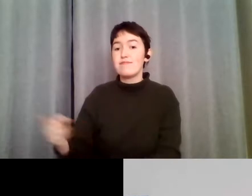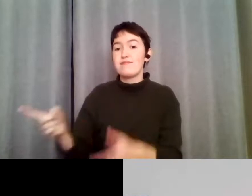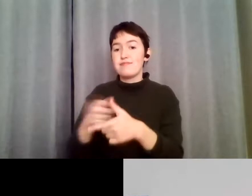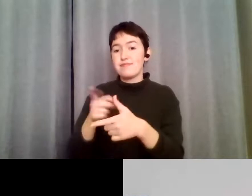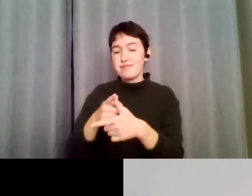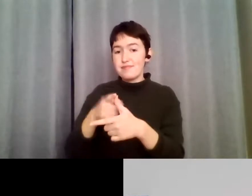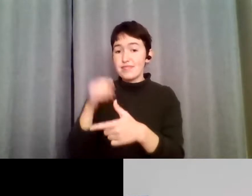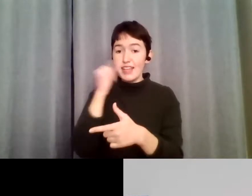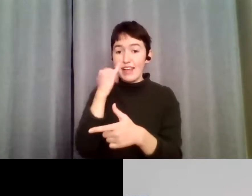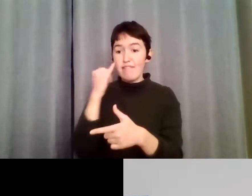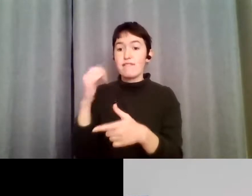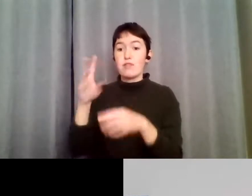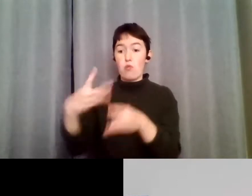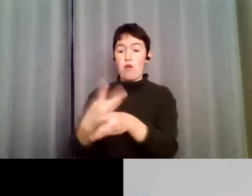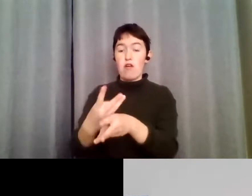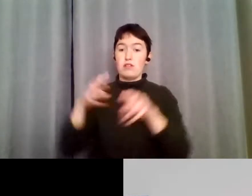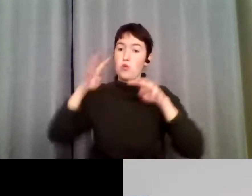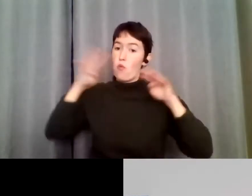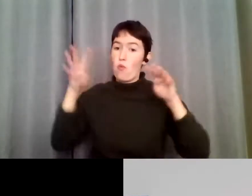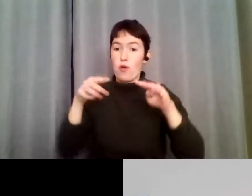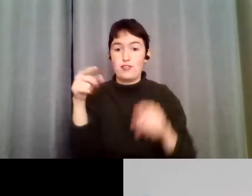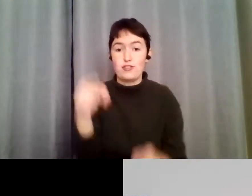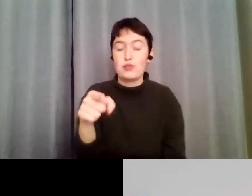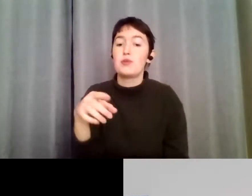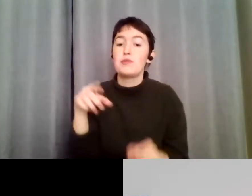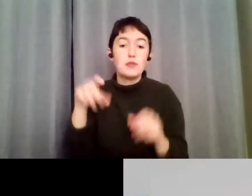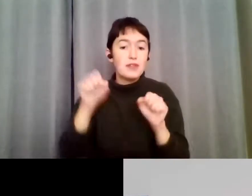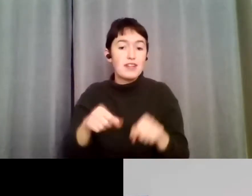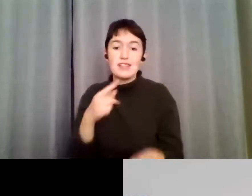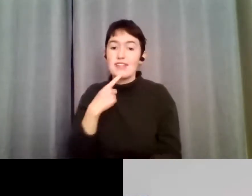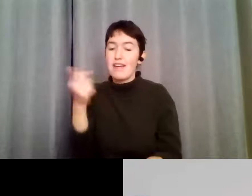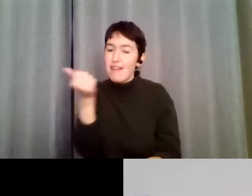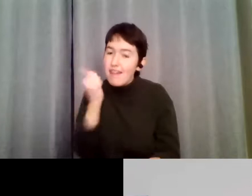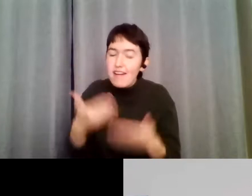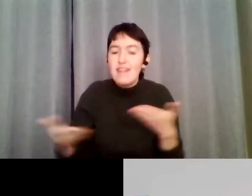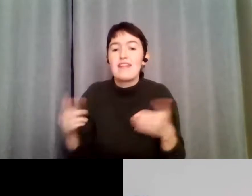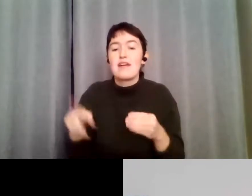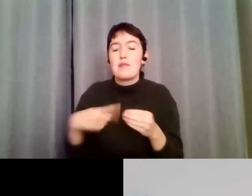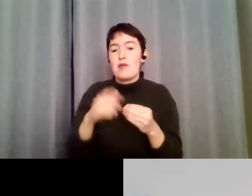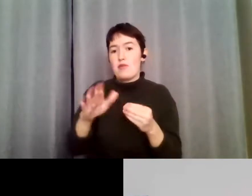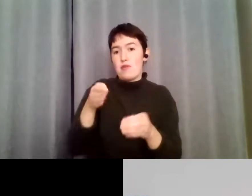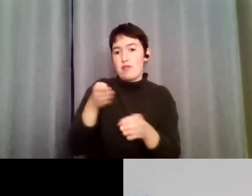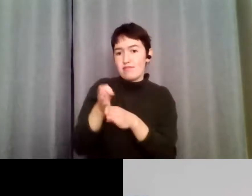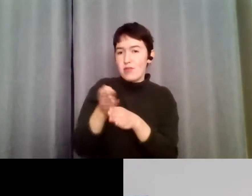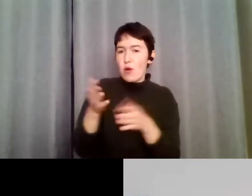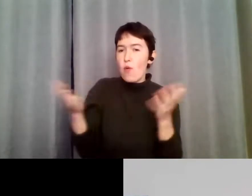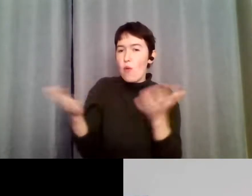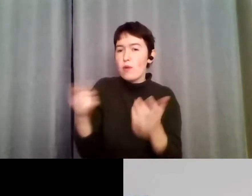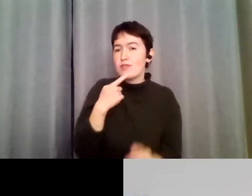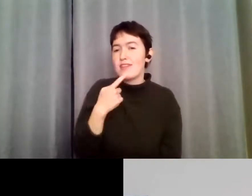everyone's attention in the whole world and you could tell them anything about your area of expertise, what would it be?